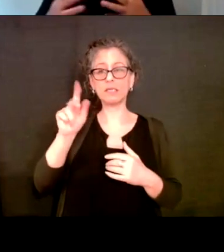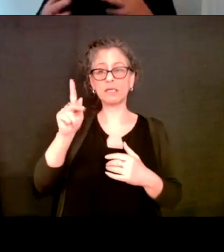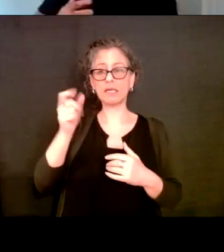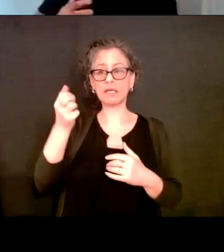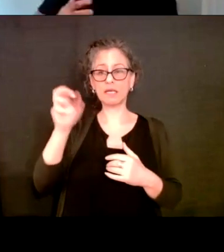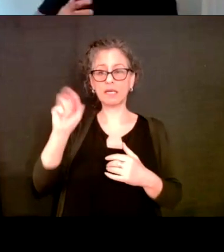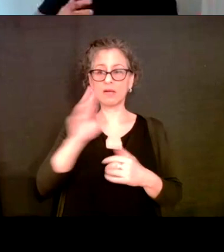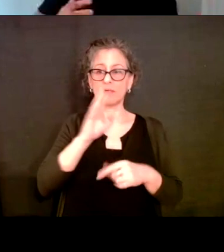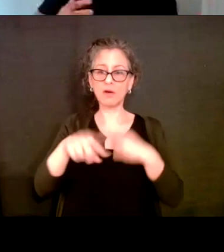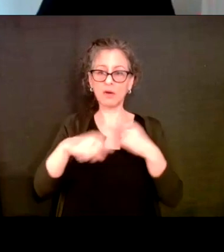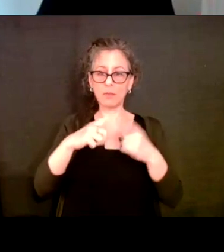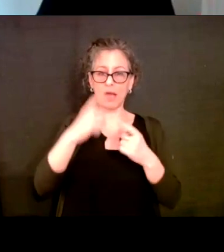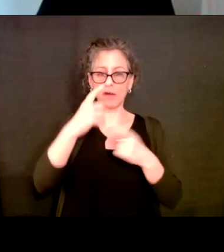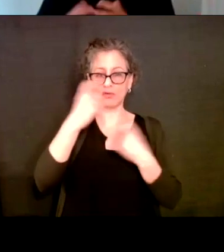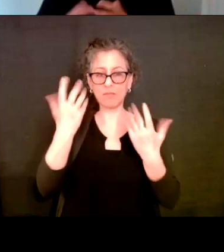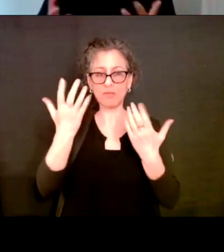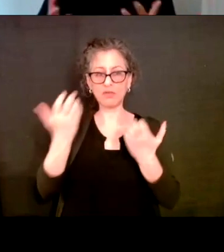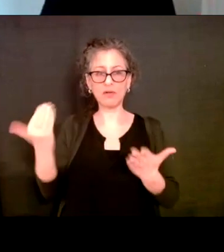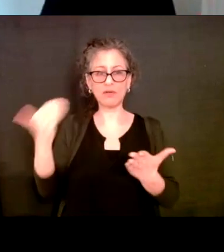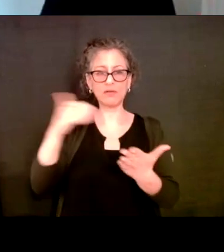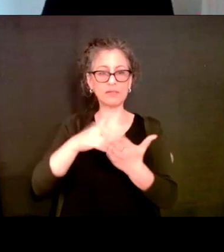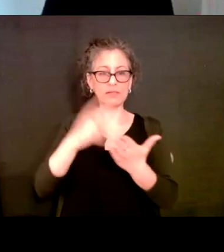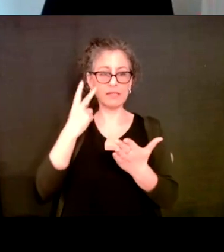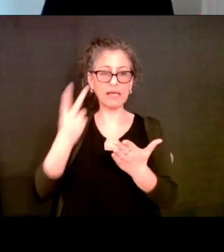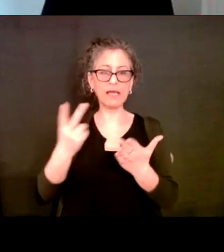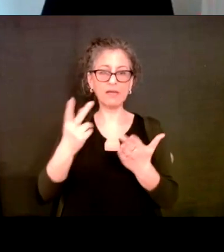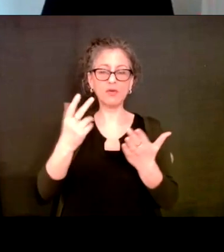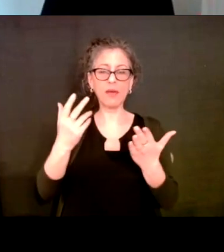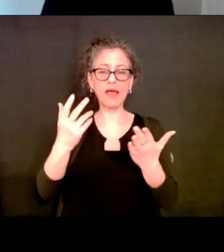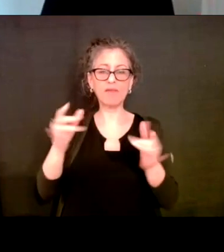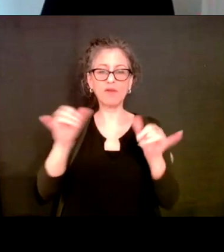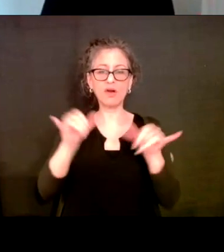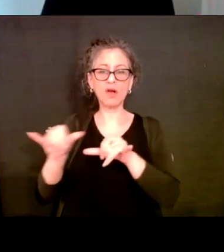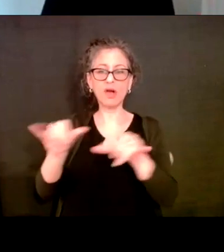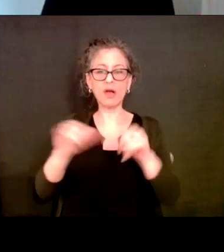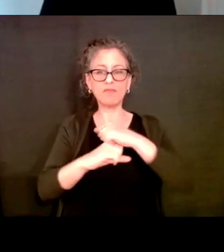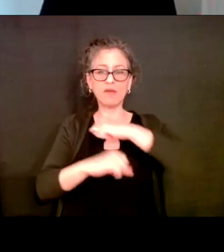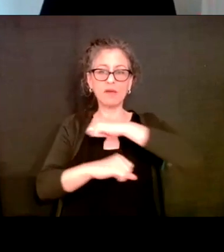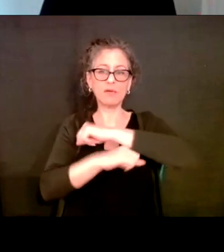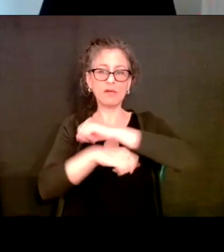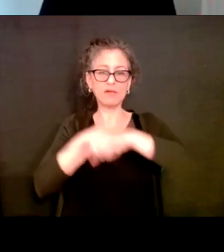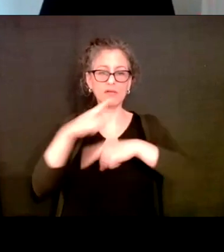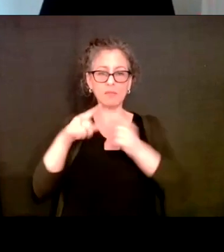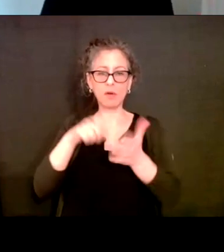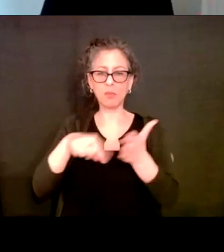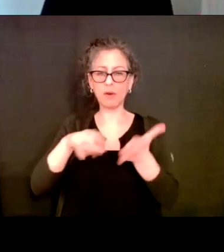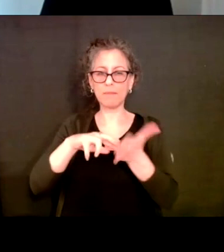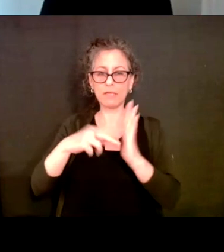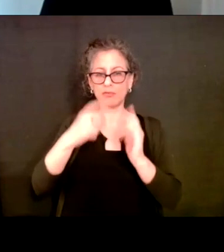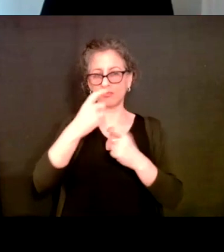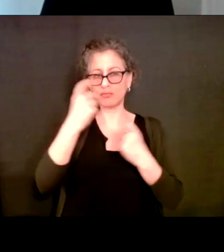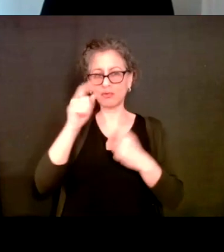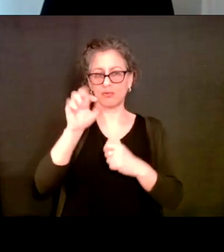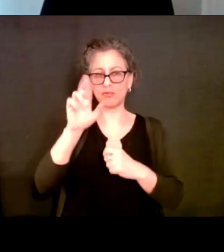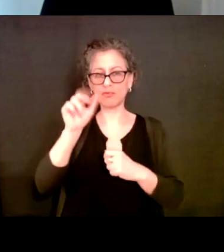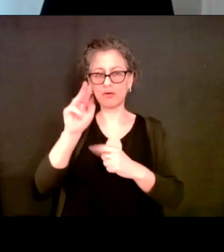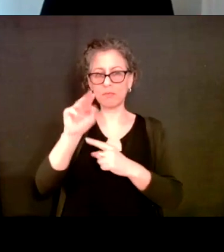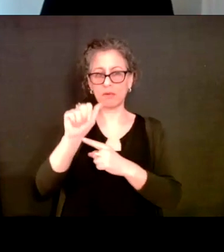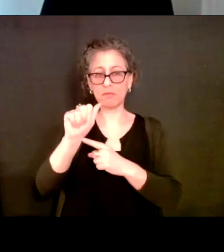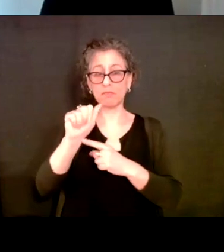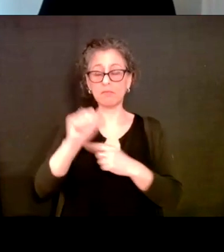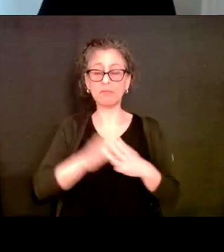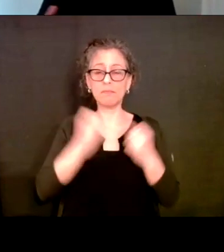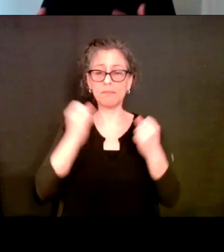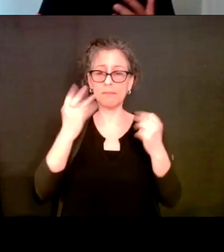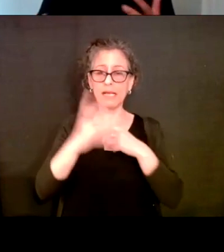to come back to this and revisit to have a common foundation around what trauma is. And for many years, they